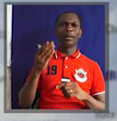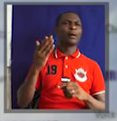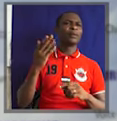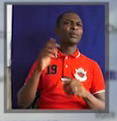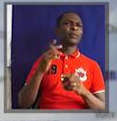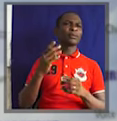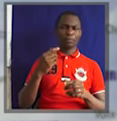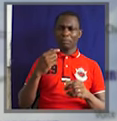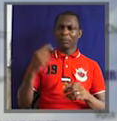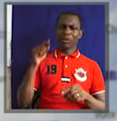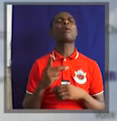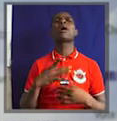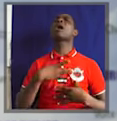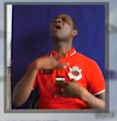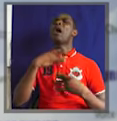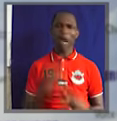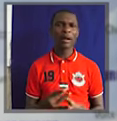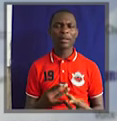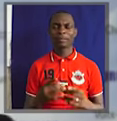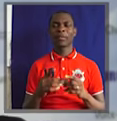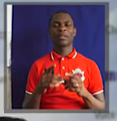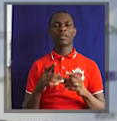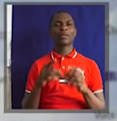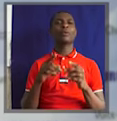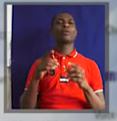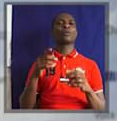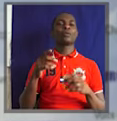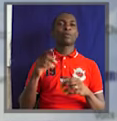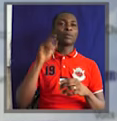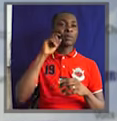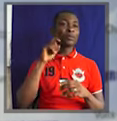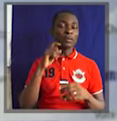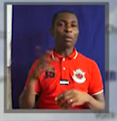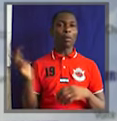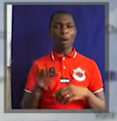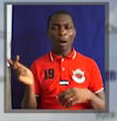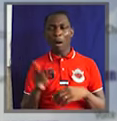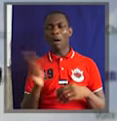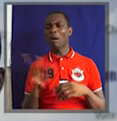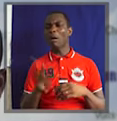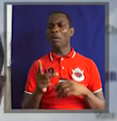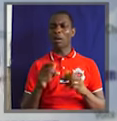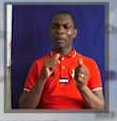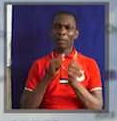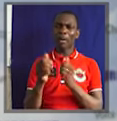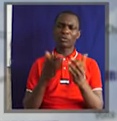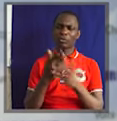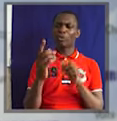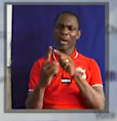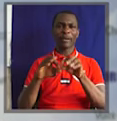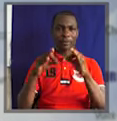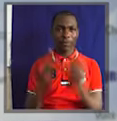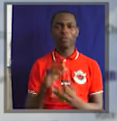ona papa awutie me erane wona busua mu saa menu adofo awutie me utie